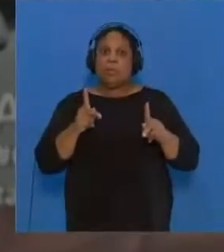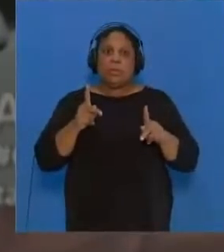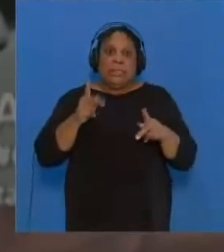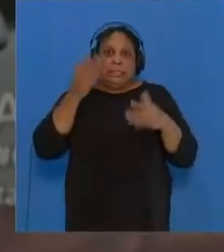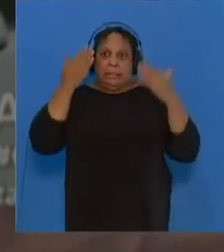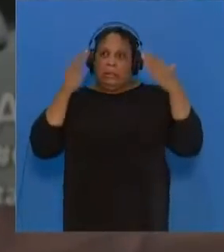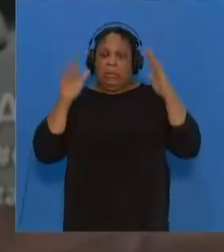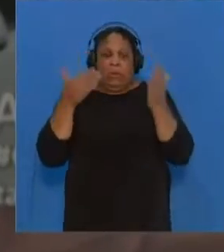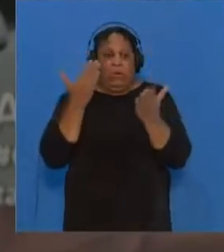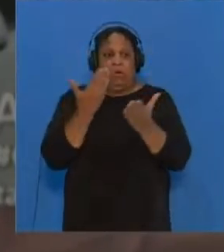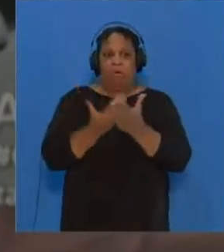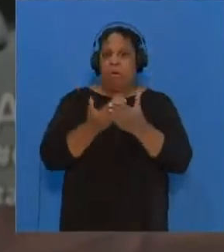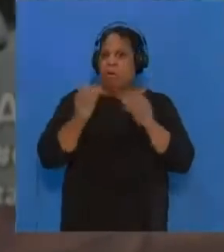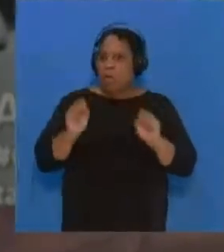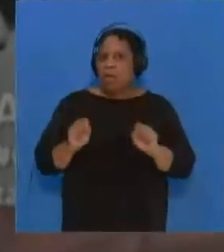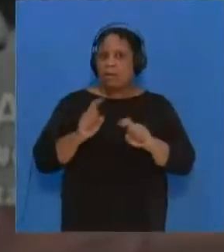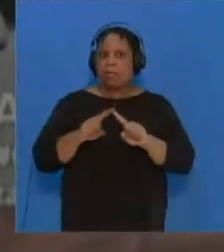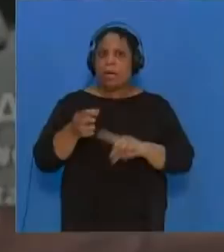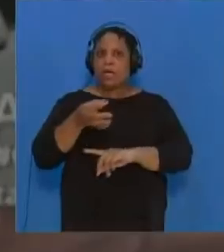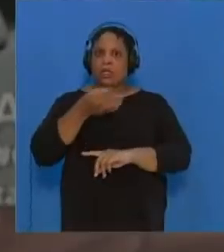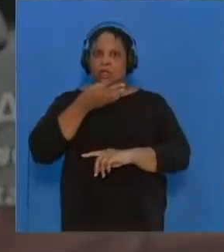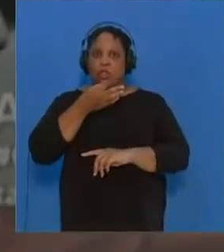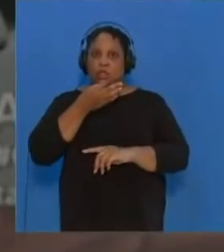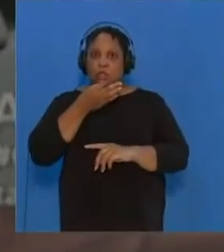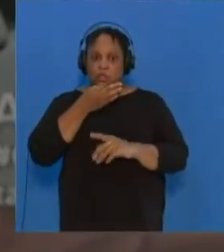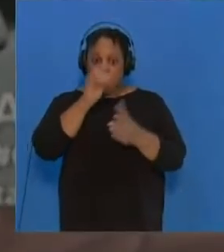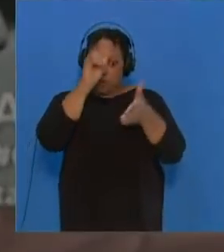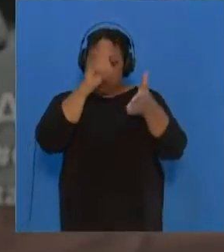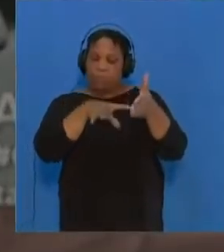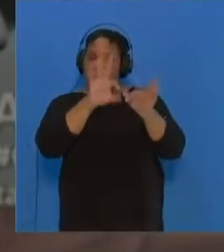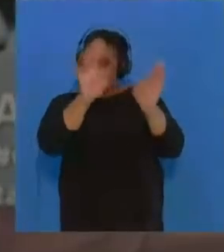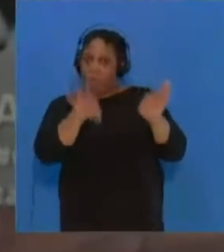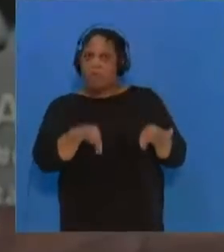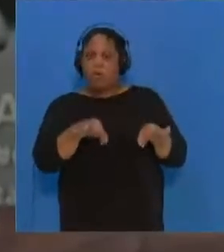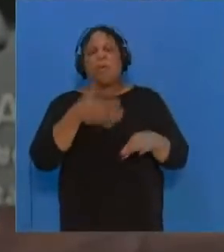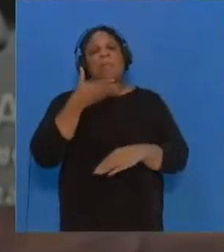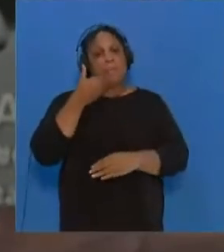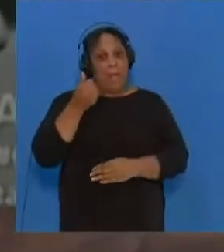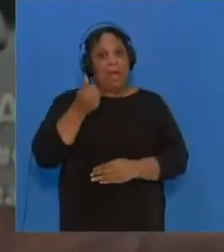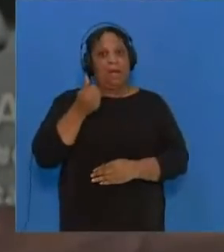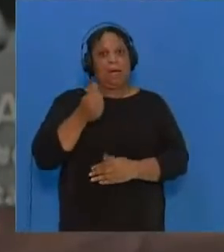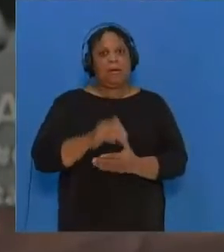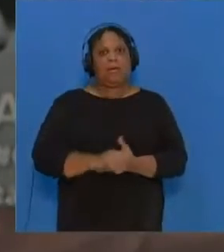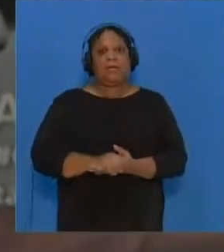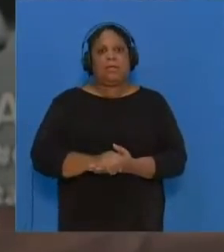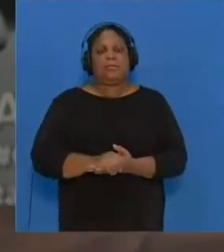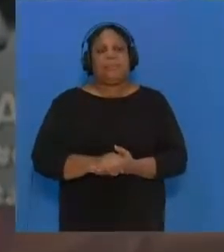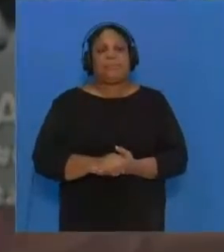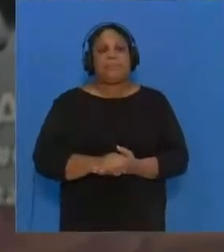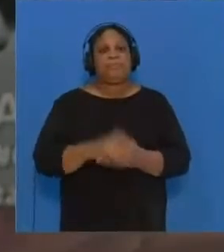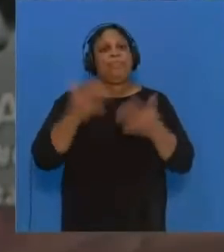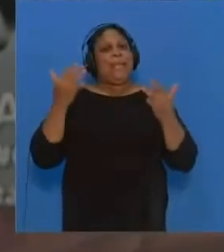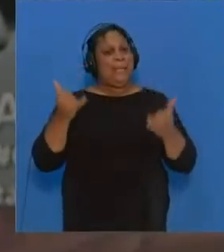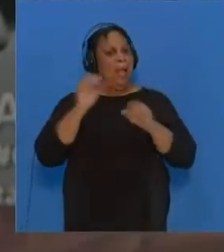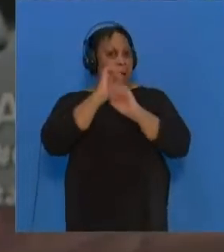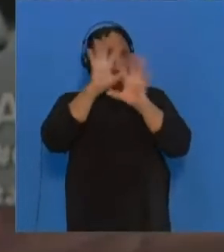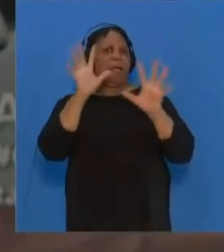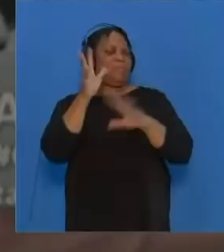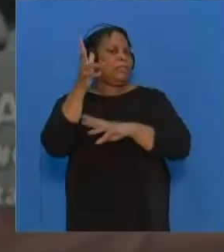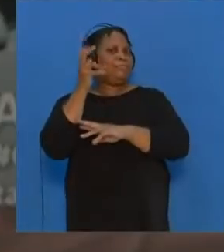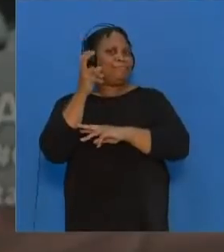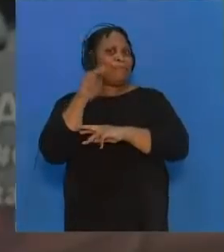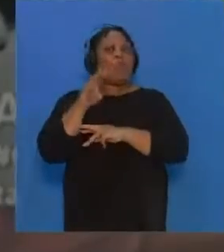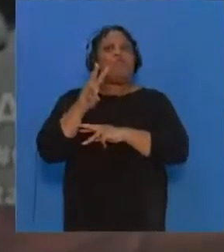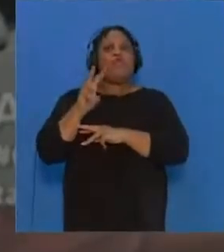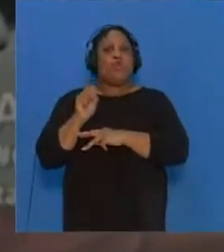to arrive. So the sooner you fill out the form in advance of your travel, the better. Now, we obviously have heard the news